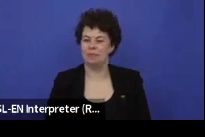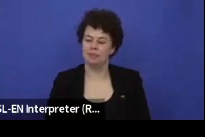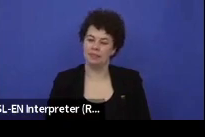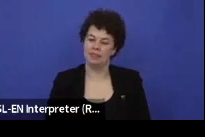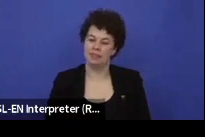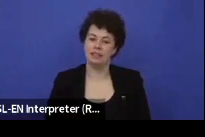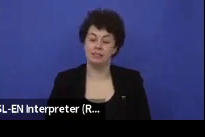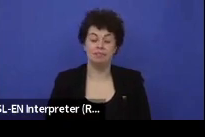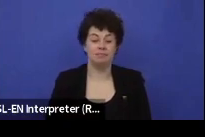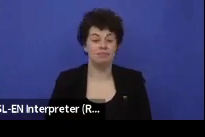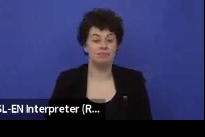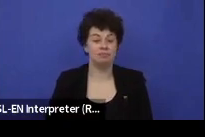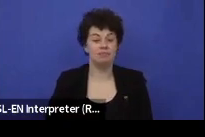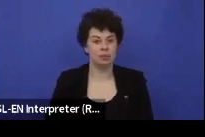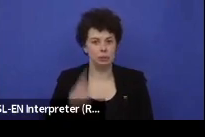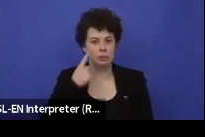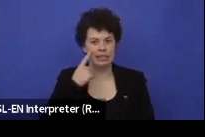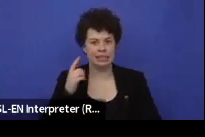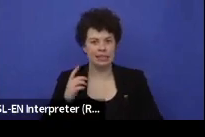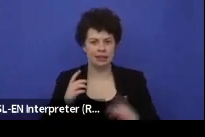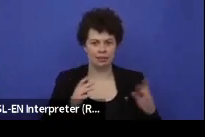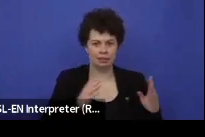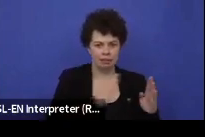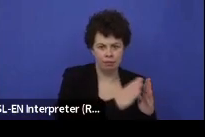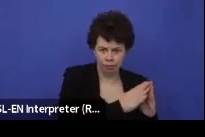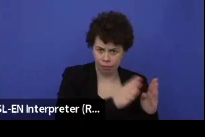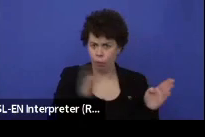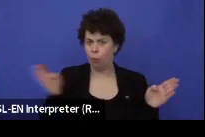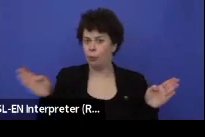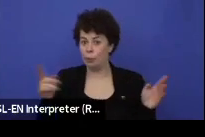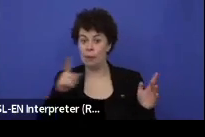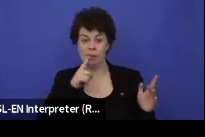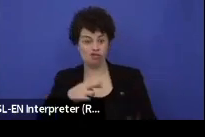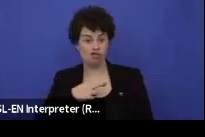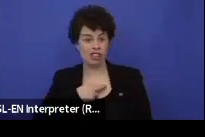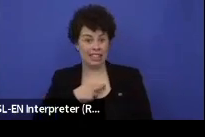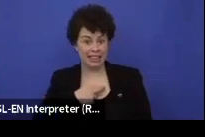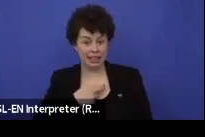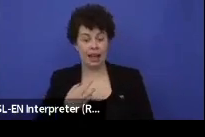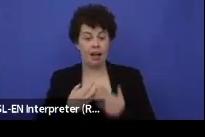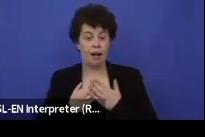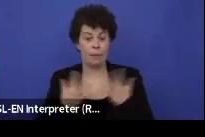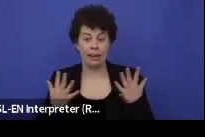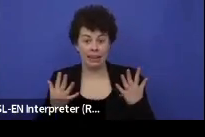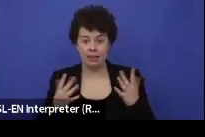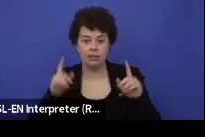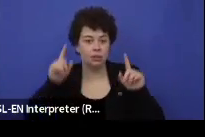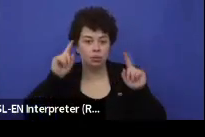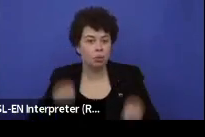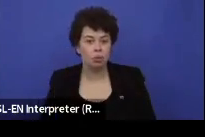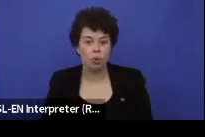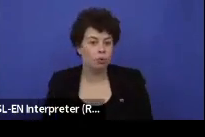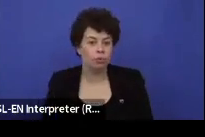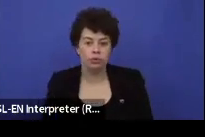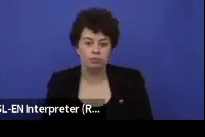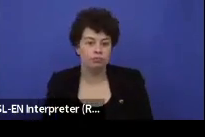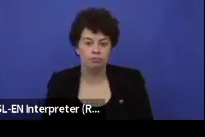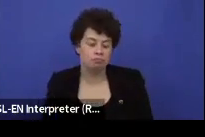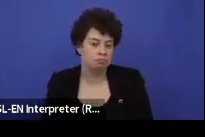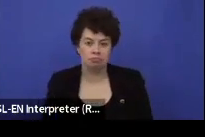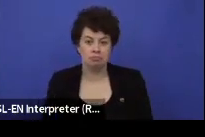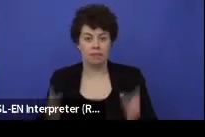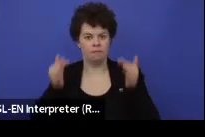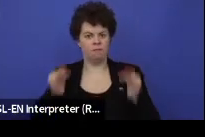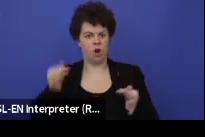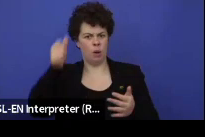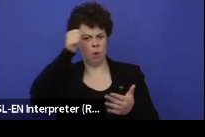So there's quite a big range there. But the reality is we don't know. There is no definitive number